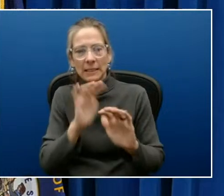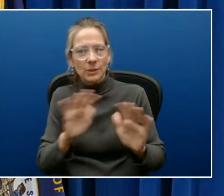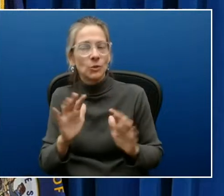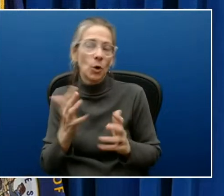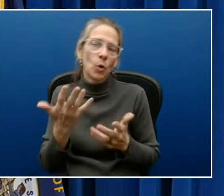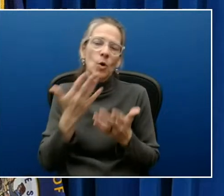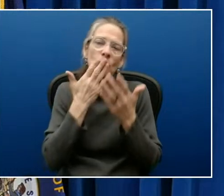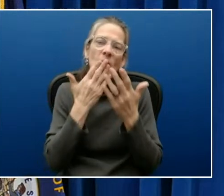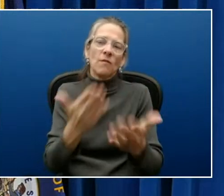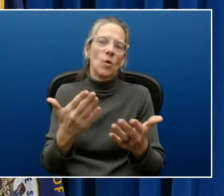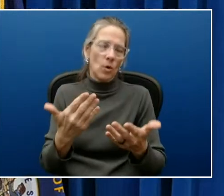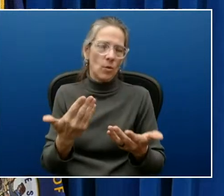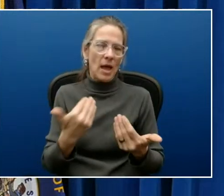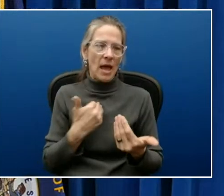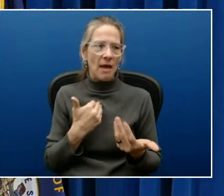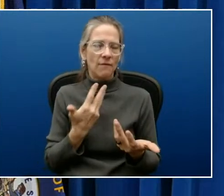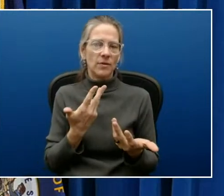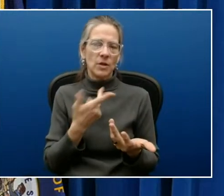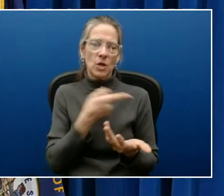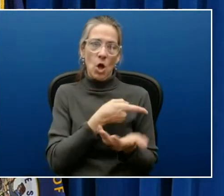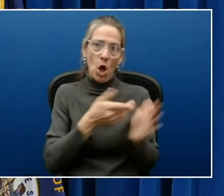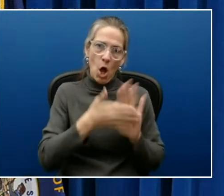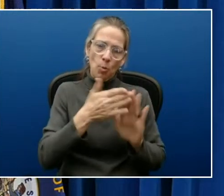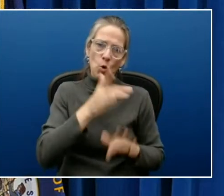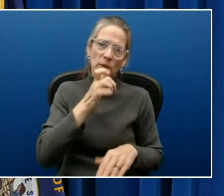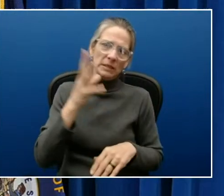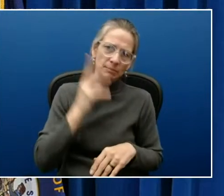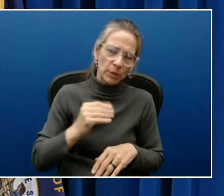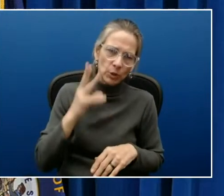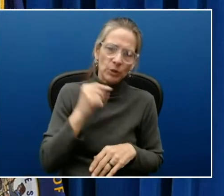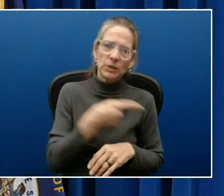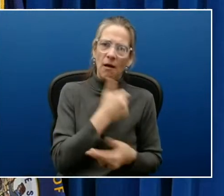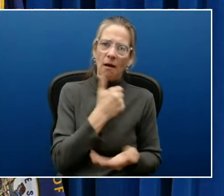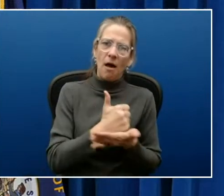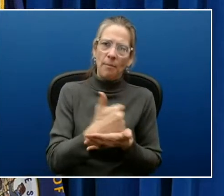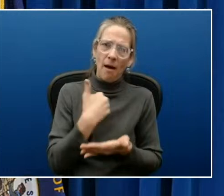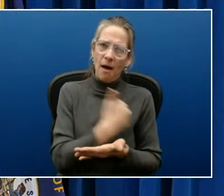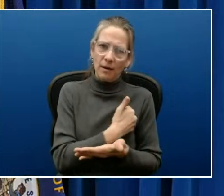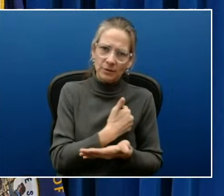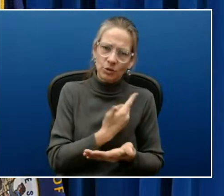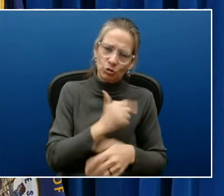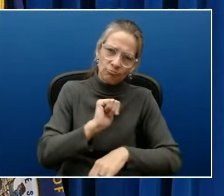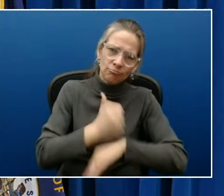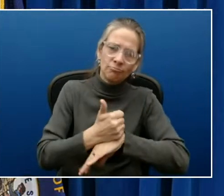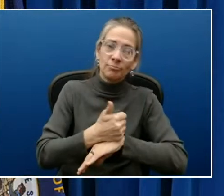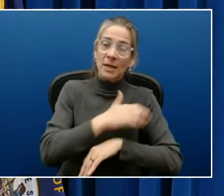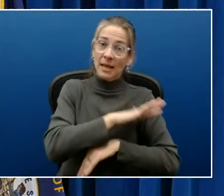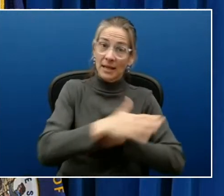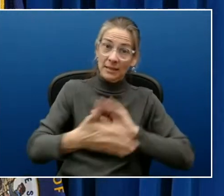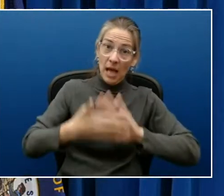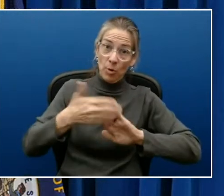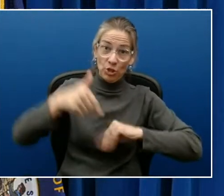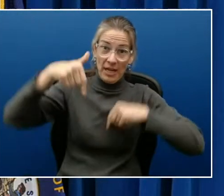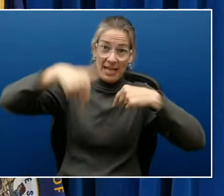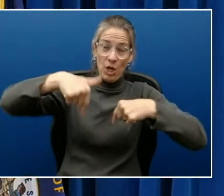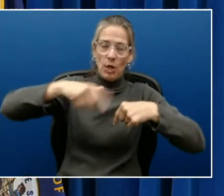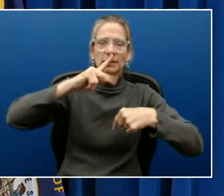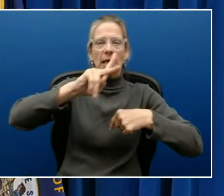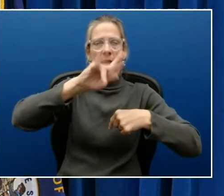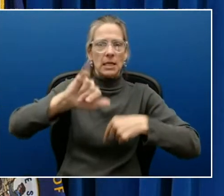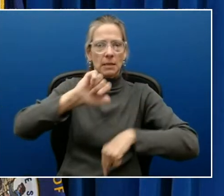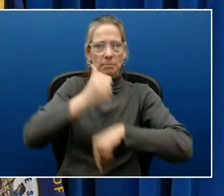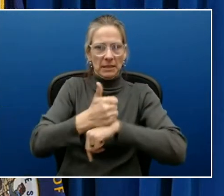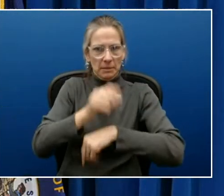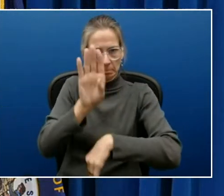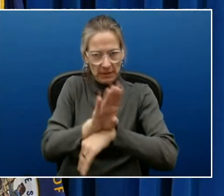we've got an experienced operator that's helping us do this, but his operation here is a Kentucky business that's going to be